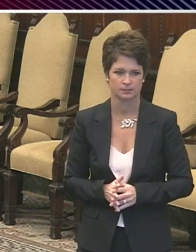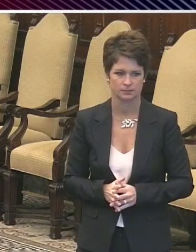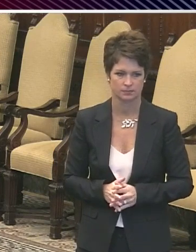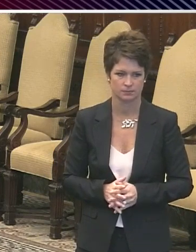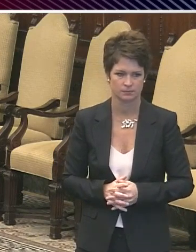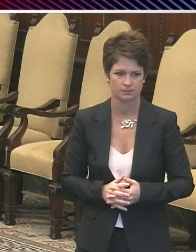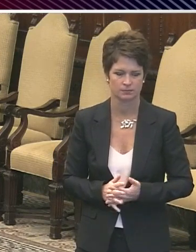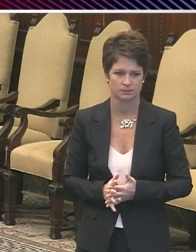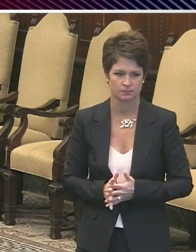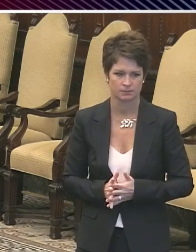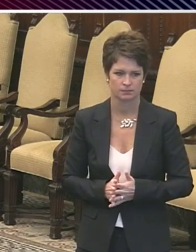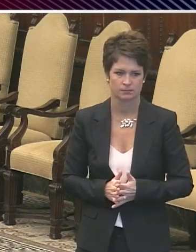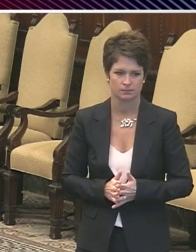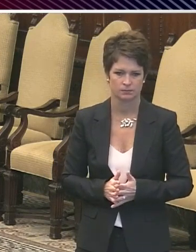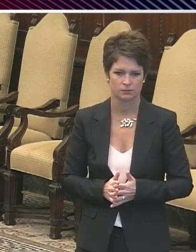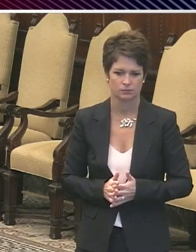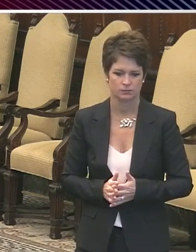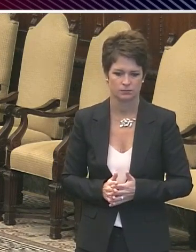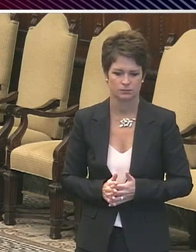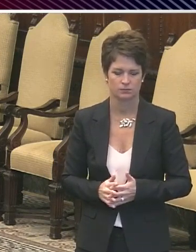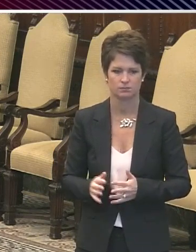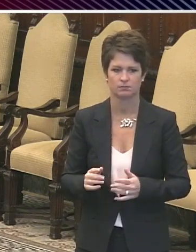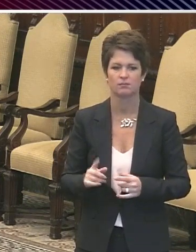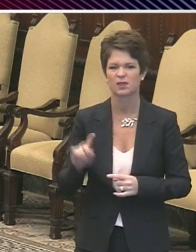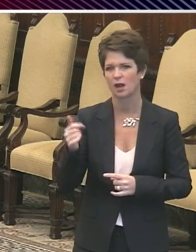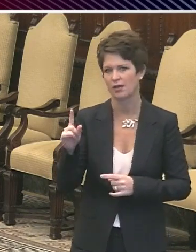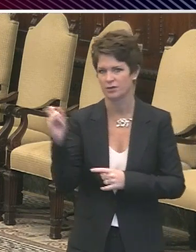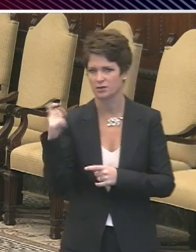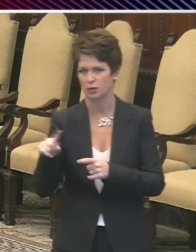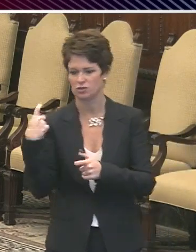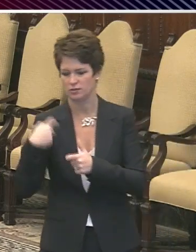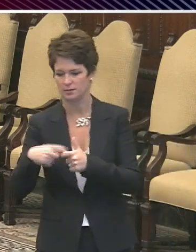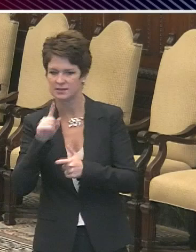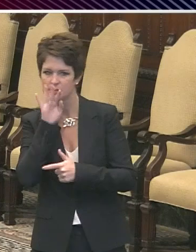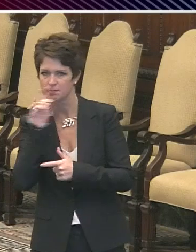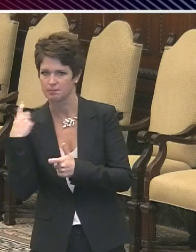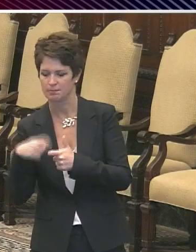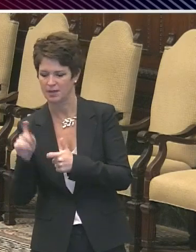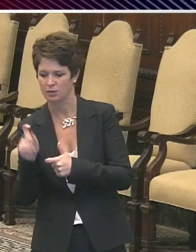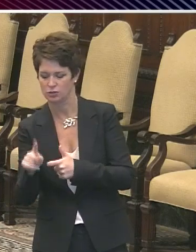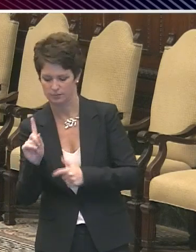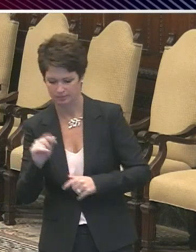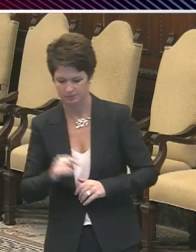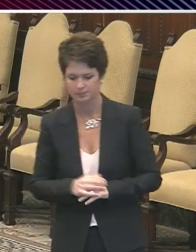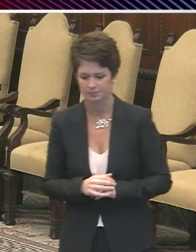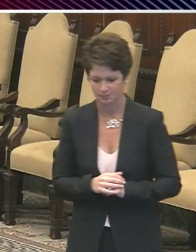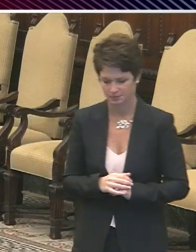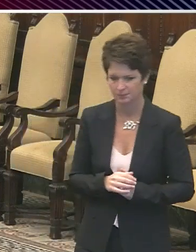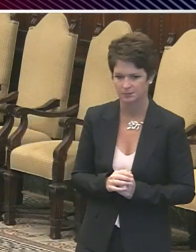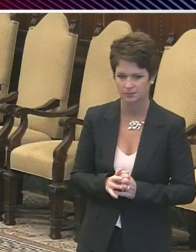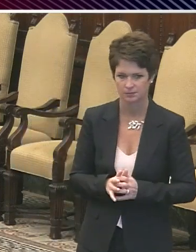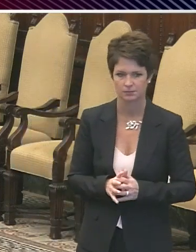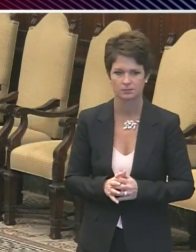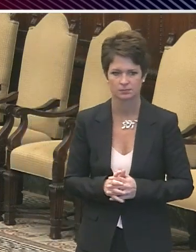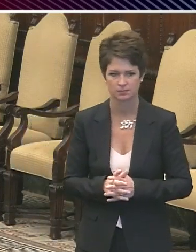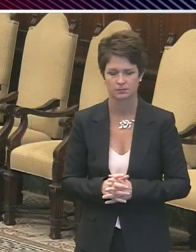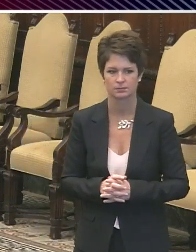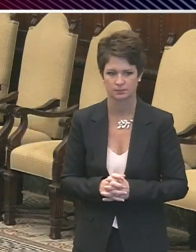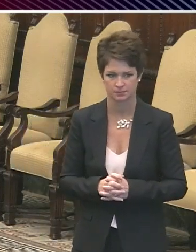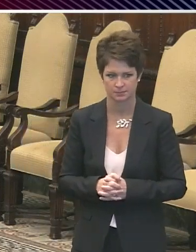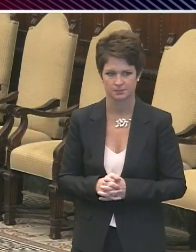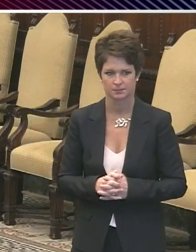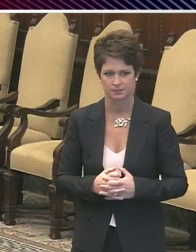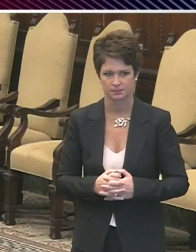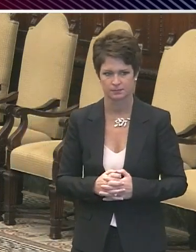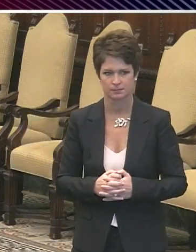a qué fondos te refieres. Una carta que solicitaron más de 15 alcaldías la semana pasada. 15